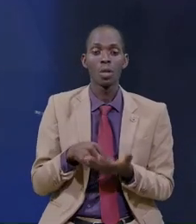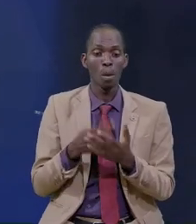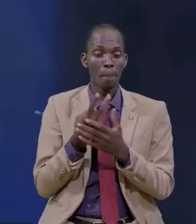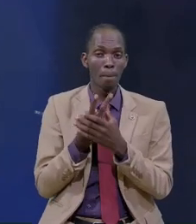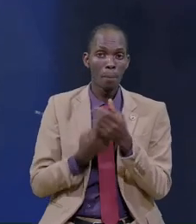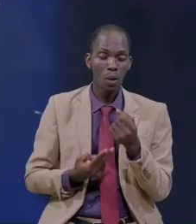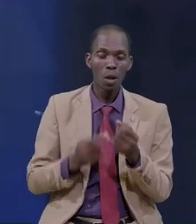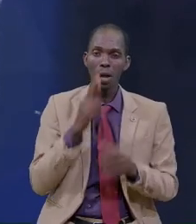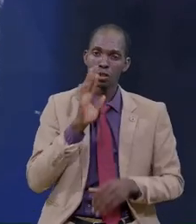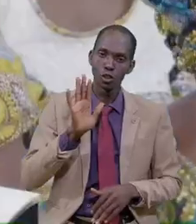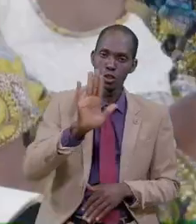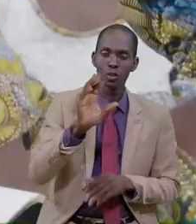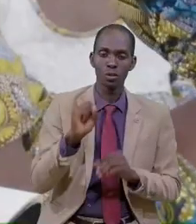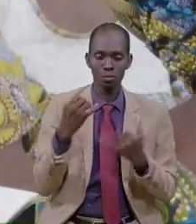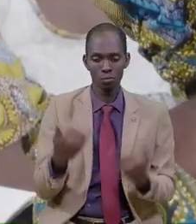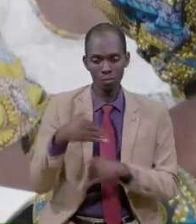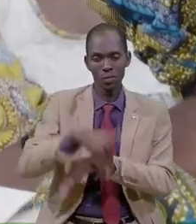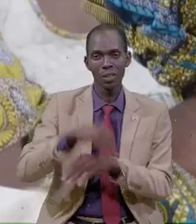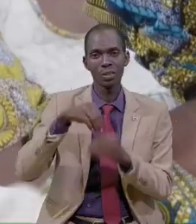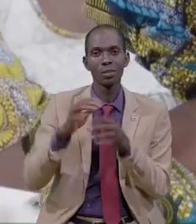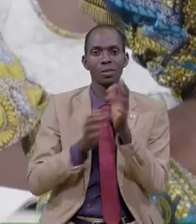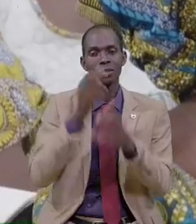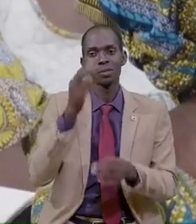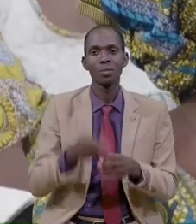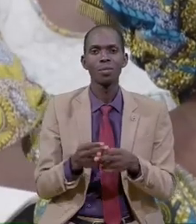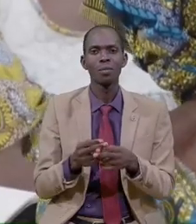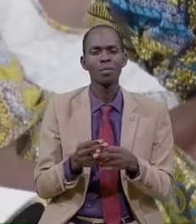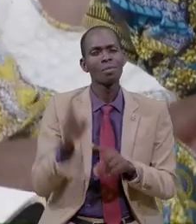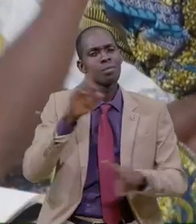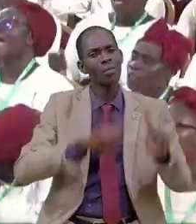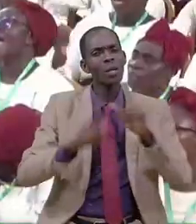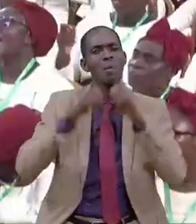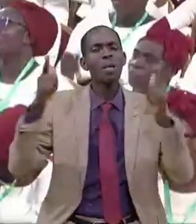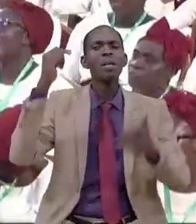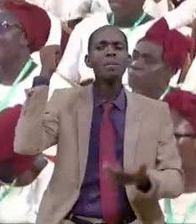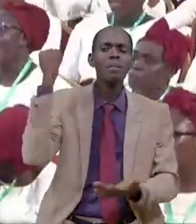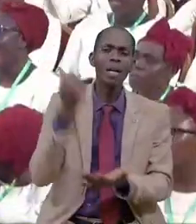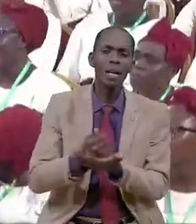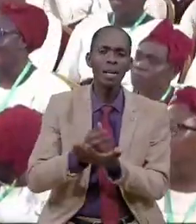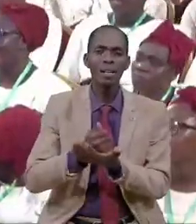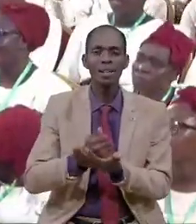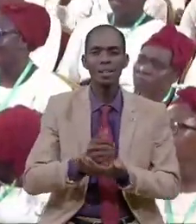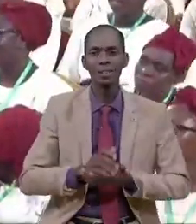are yours tonight. Les deux sont pour nous ce soir. Give me good, good, amen.